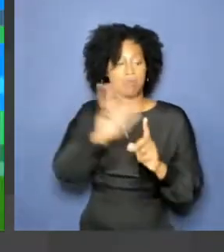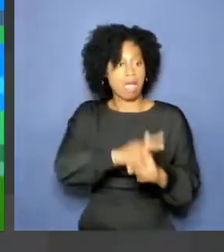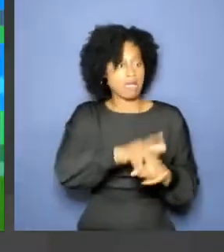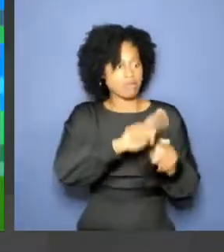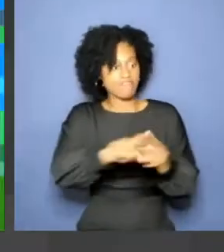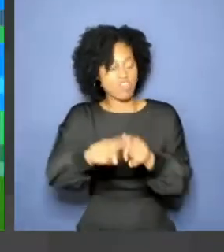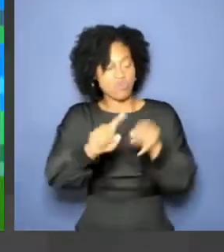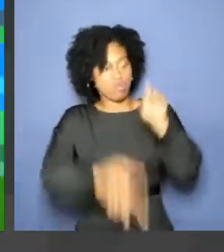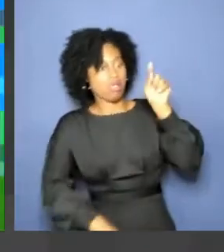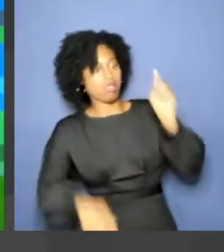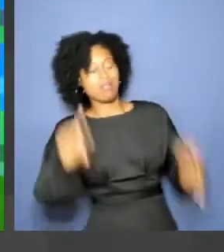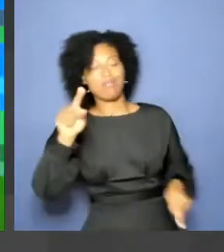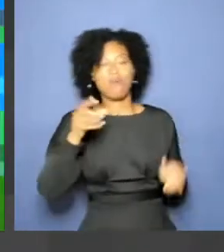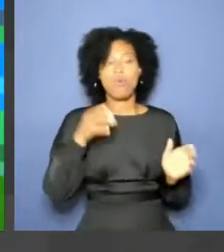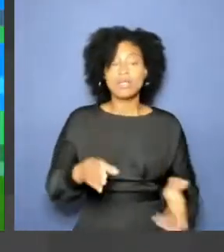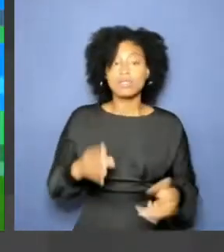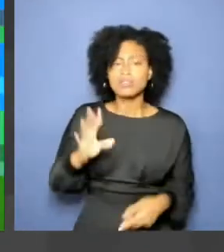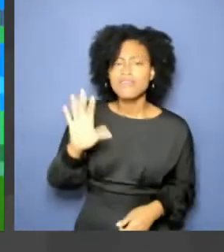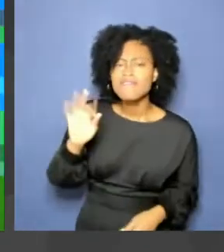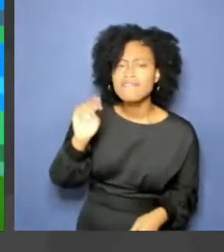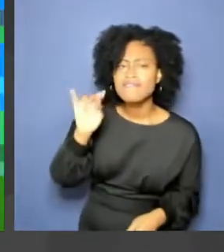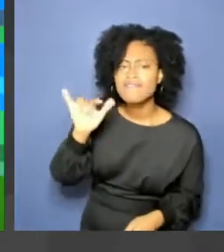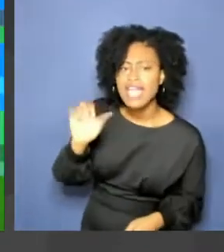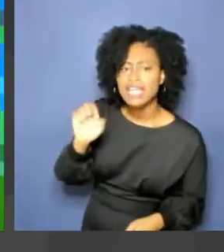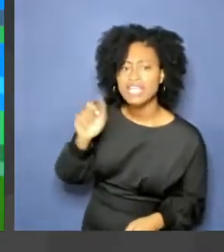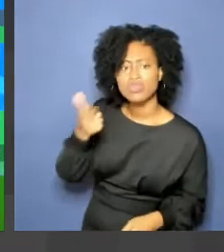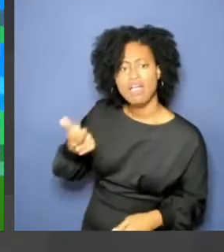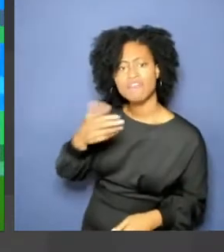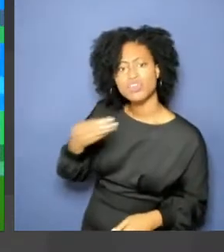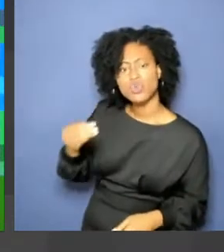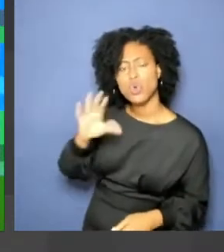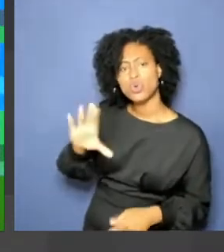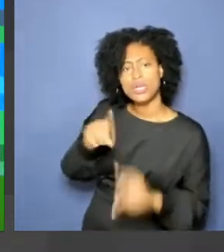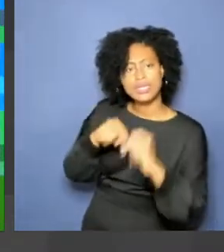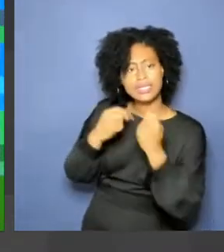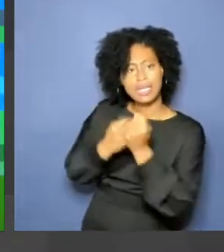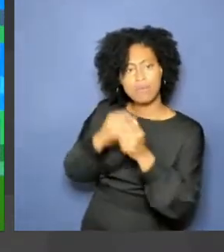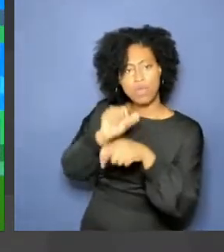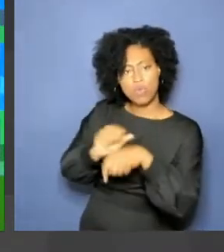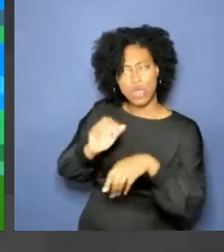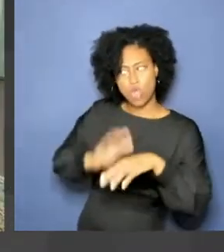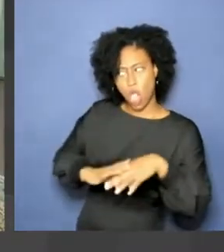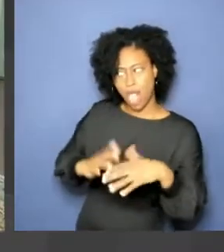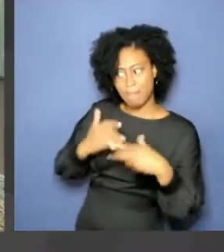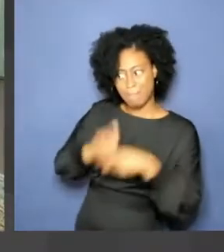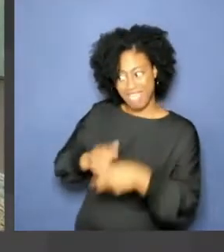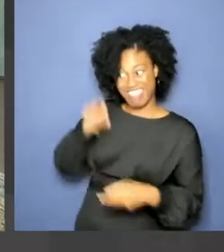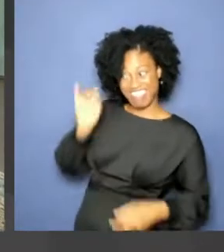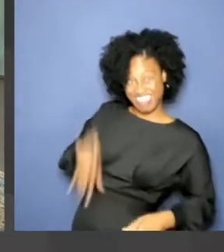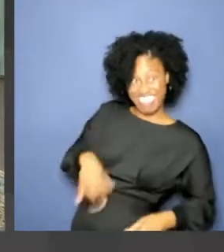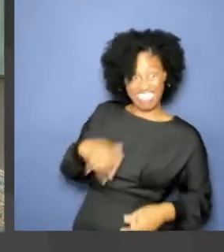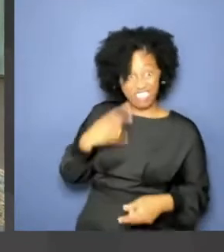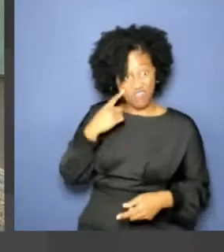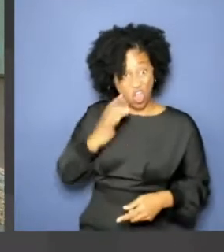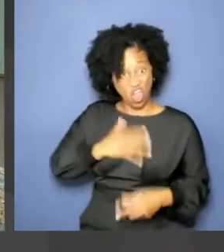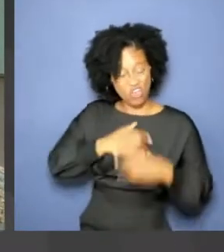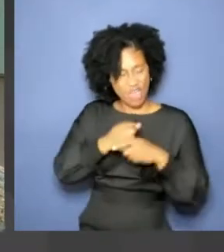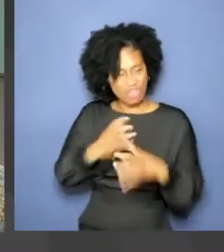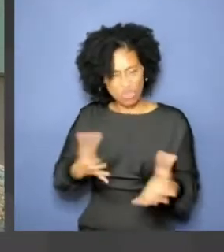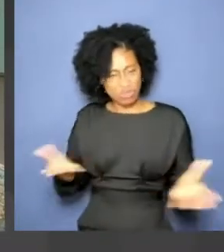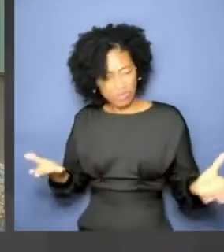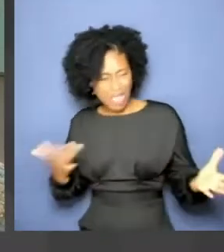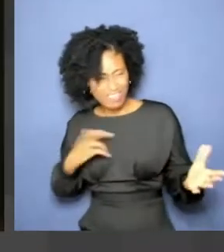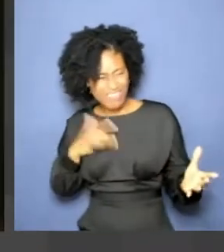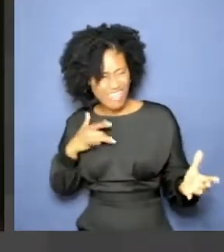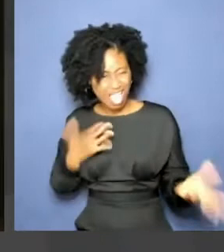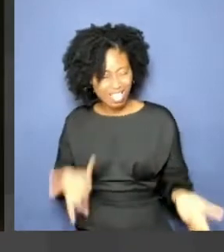you to see, Fanny, when your team, you've all been working on making those things for our creators? It's definitely one of my favorite